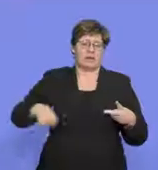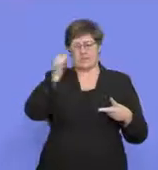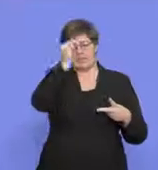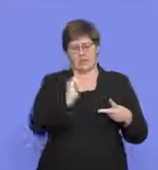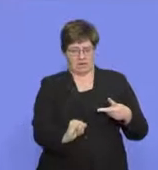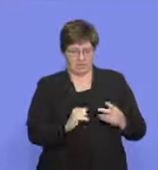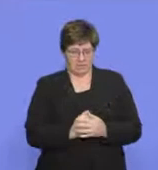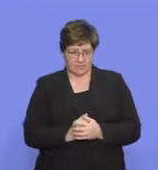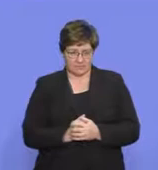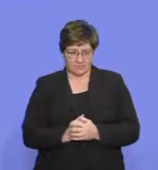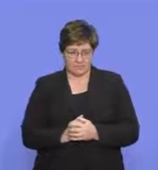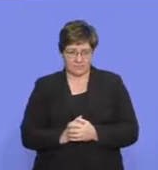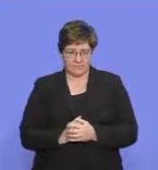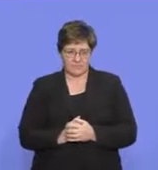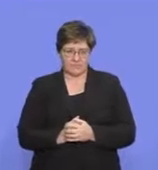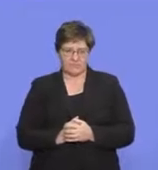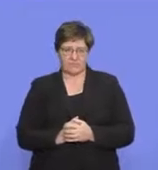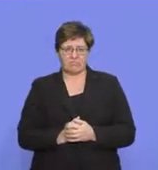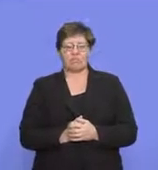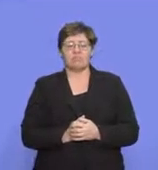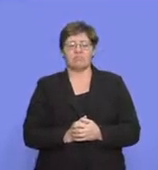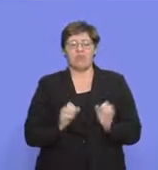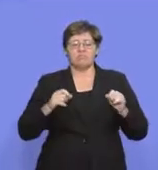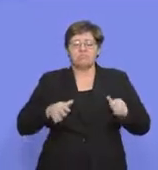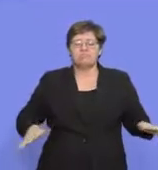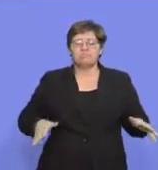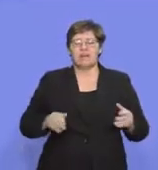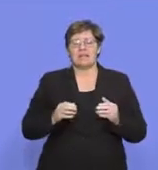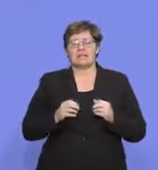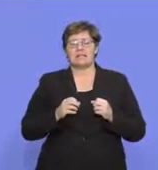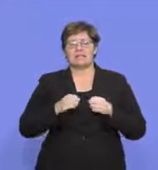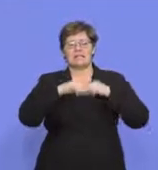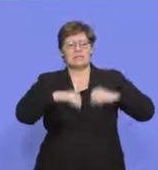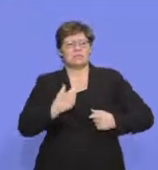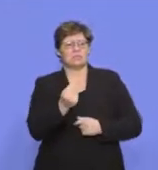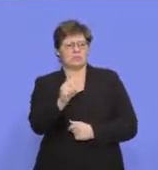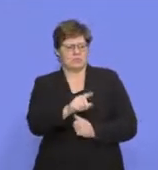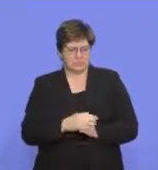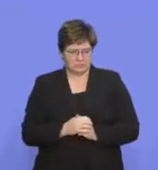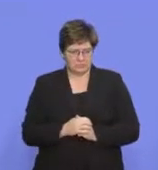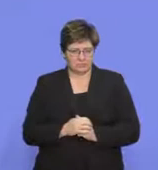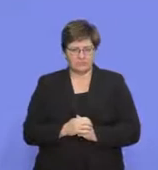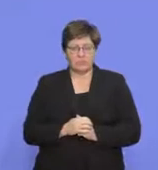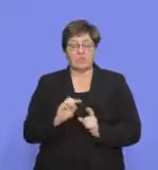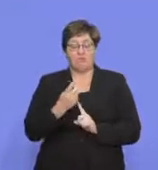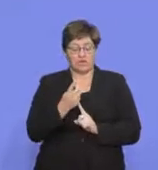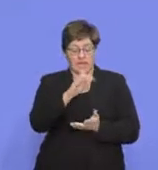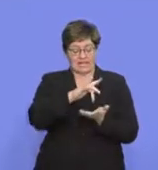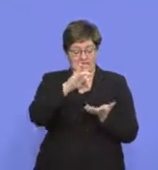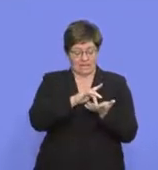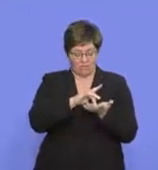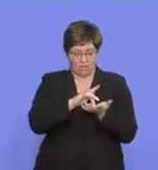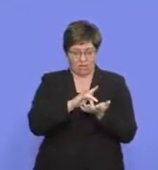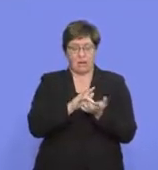Right. So what does the peripheral system do? Firstly, it connects the central nervous system to the